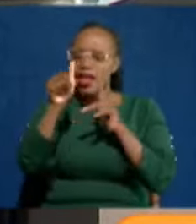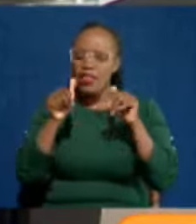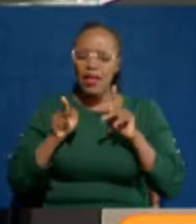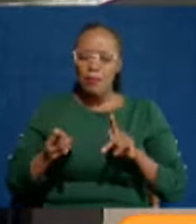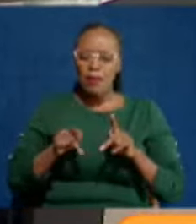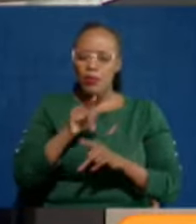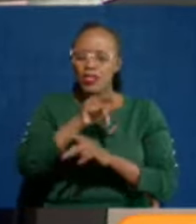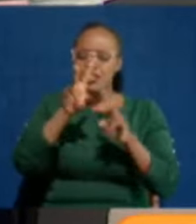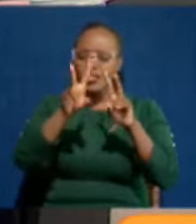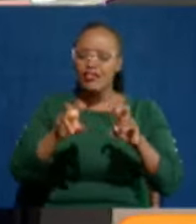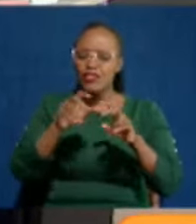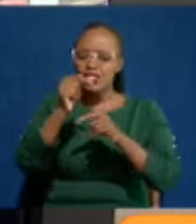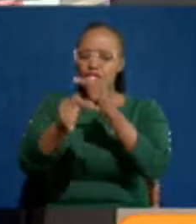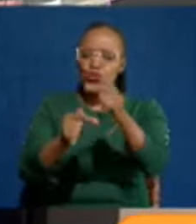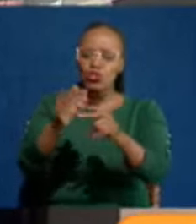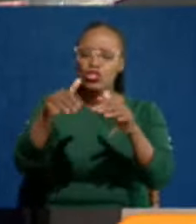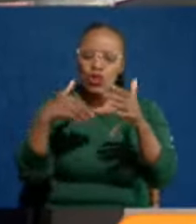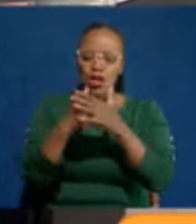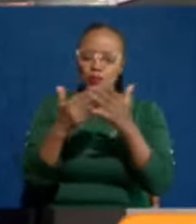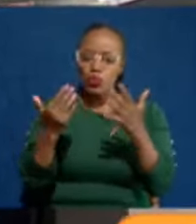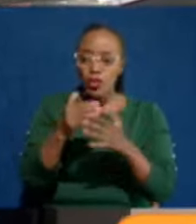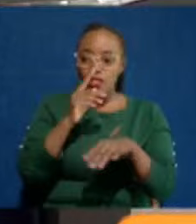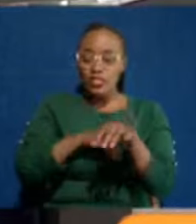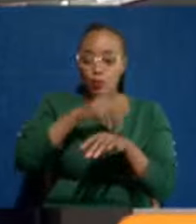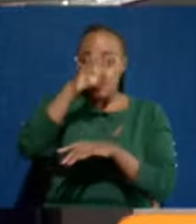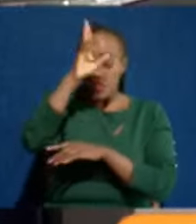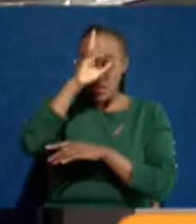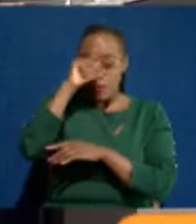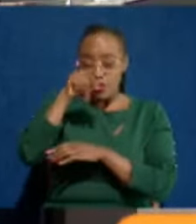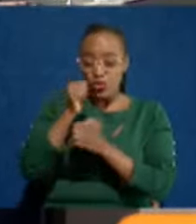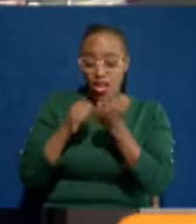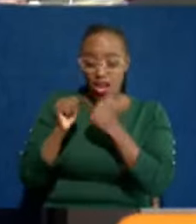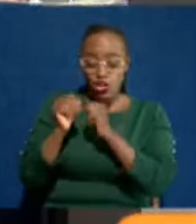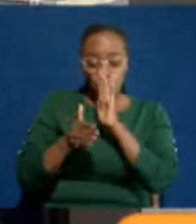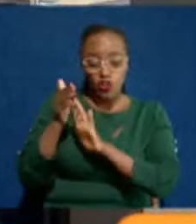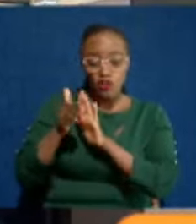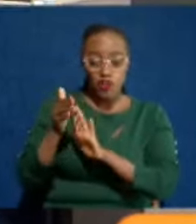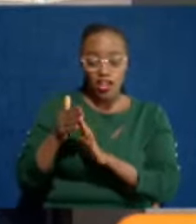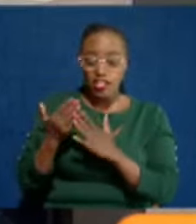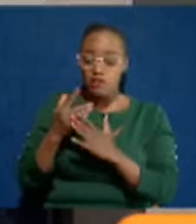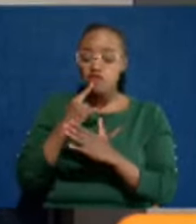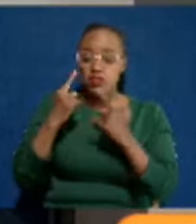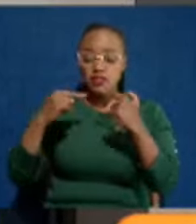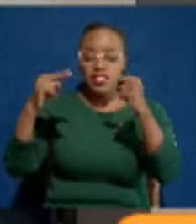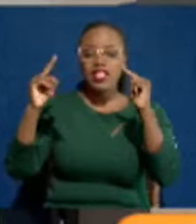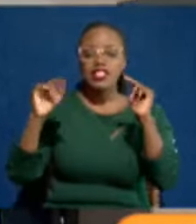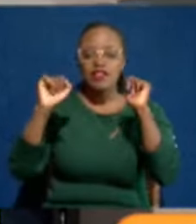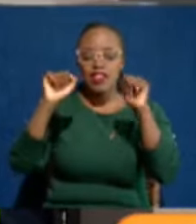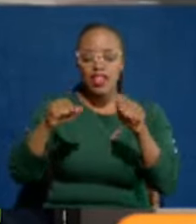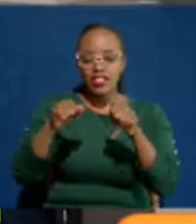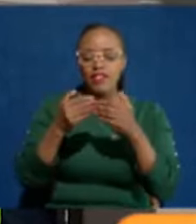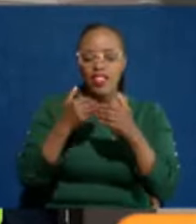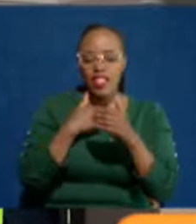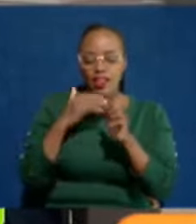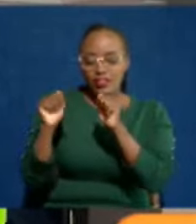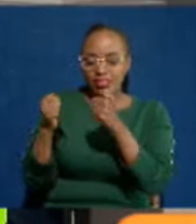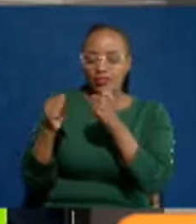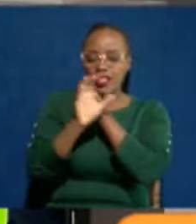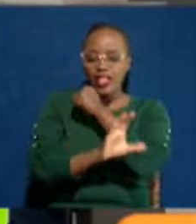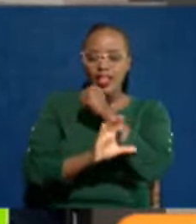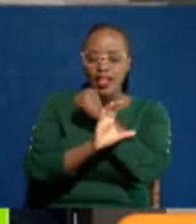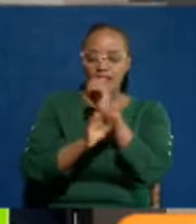those investigations? So whilst the police are quick tonight to claim success and they've managed to secure the country